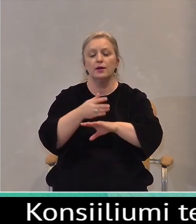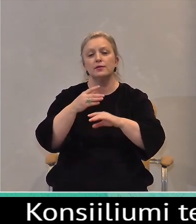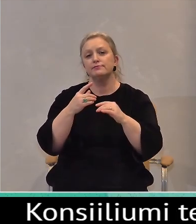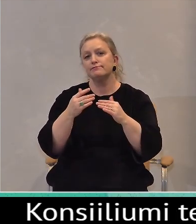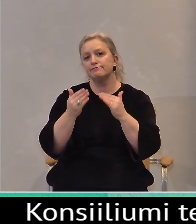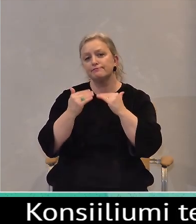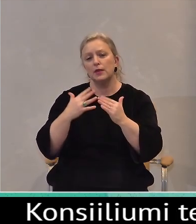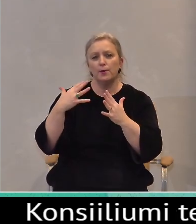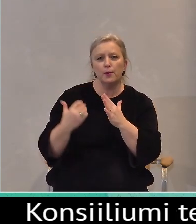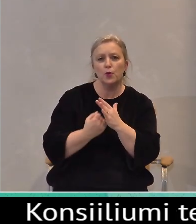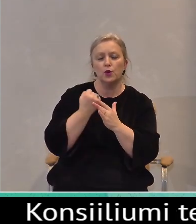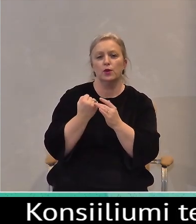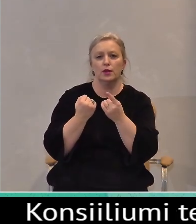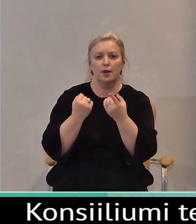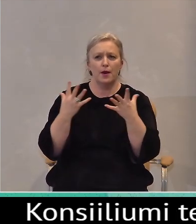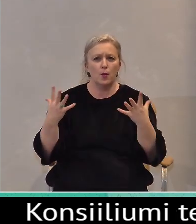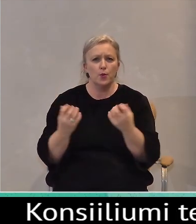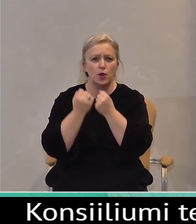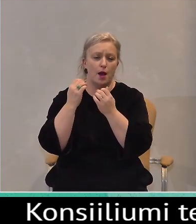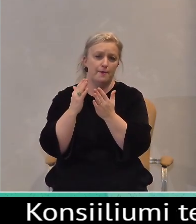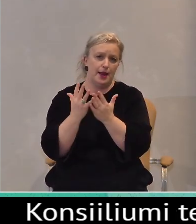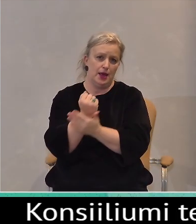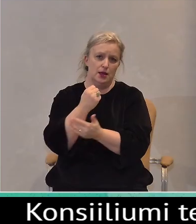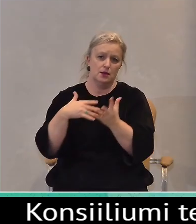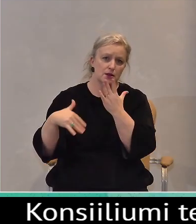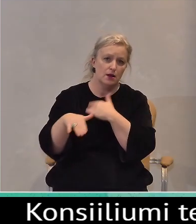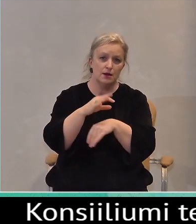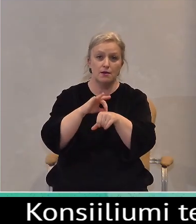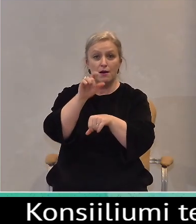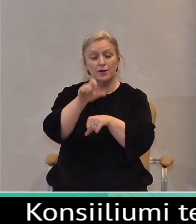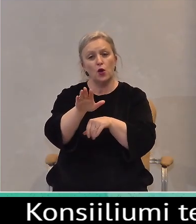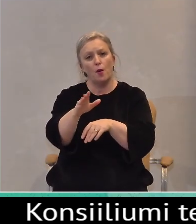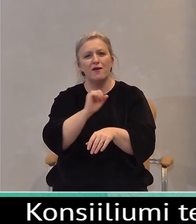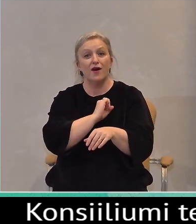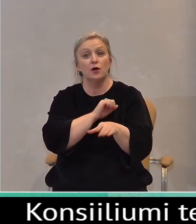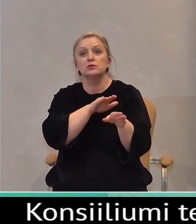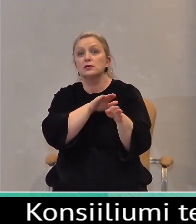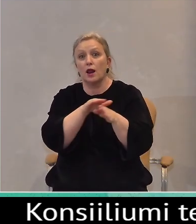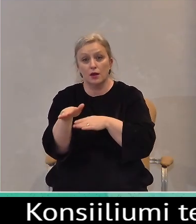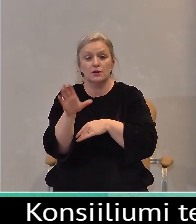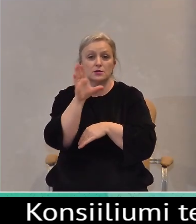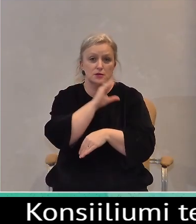meetings. Then we refer the patient to further specialists